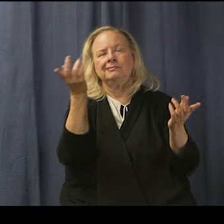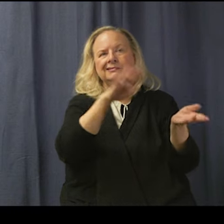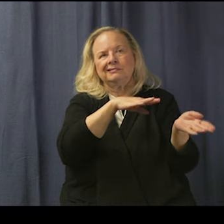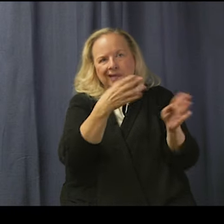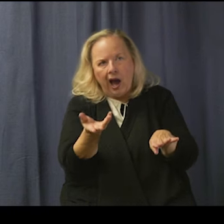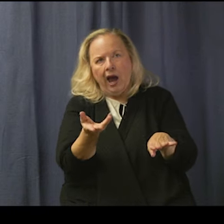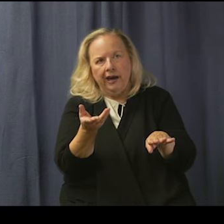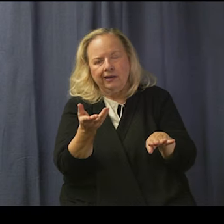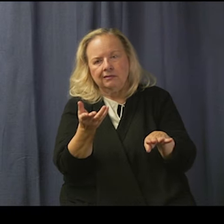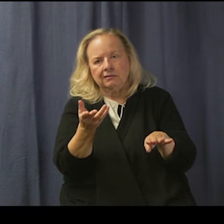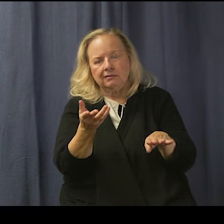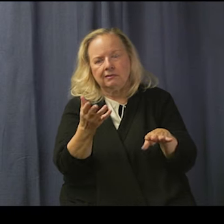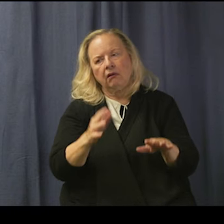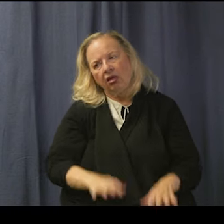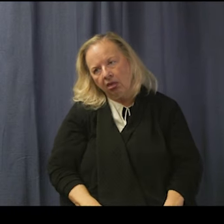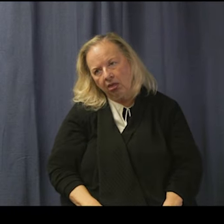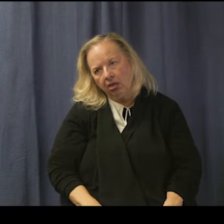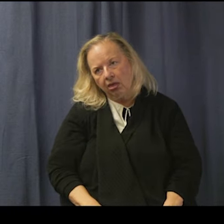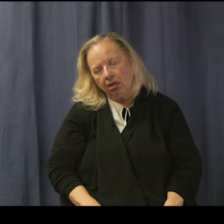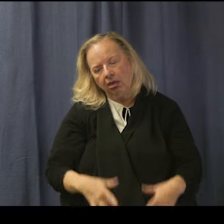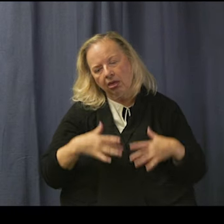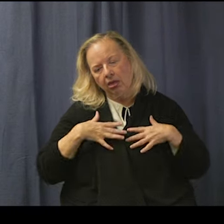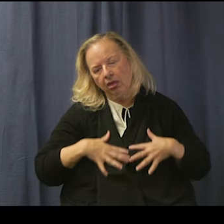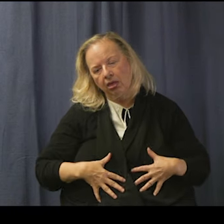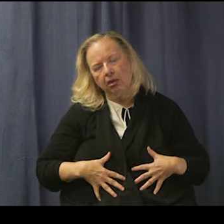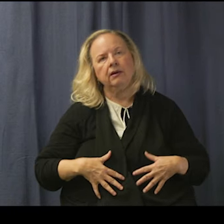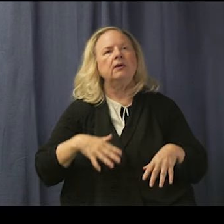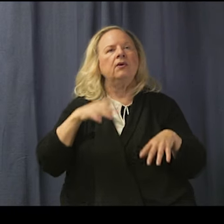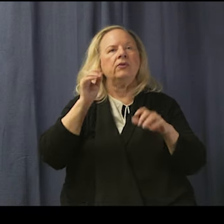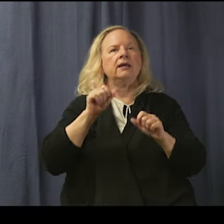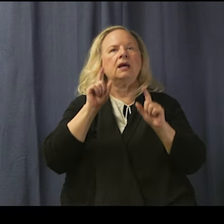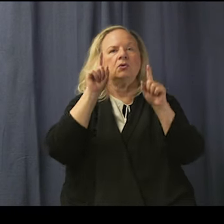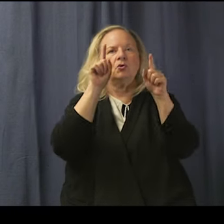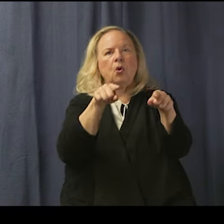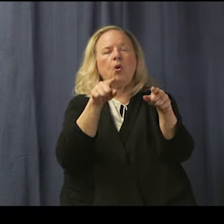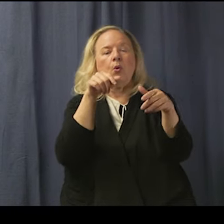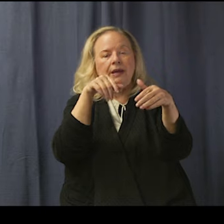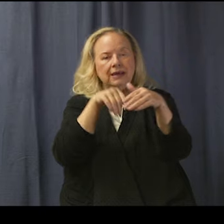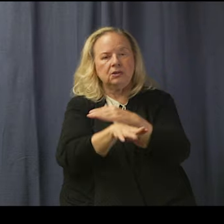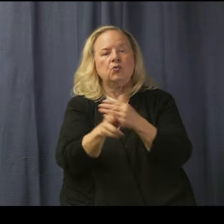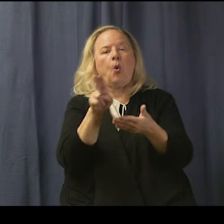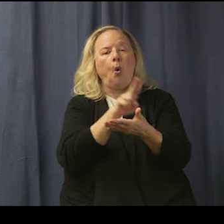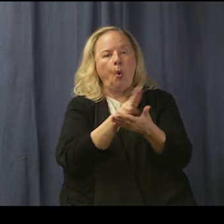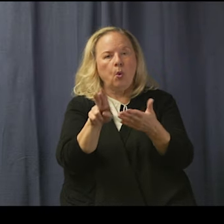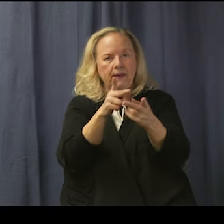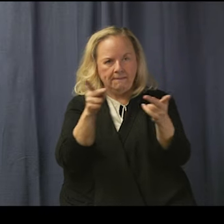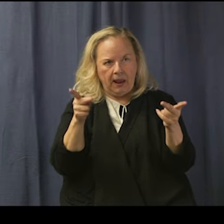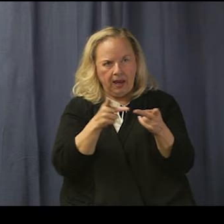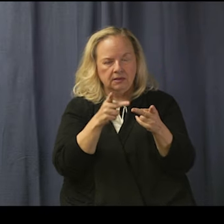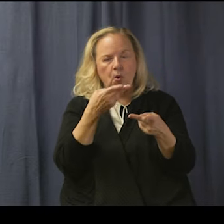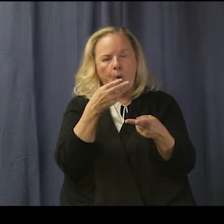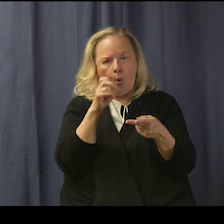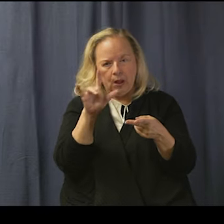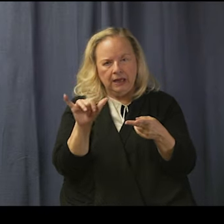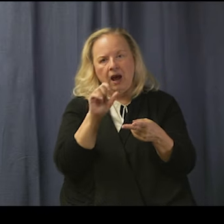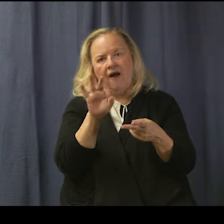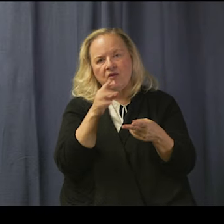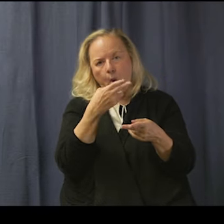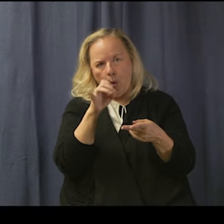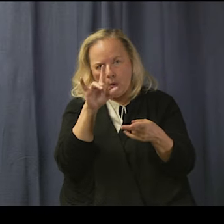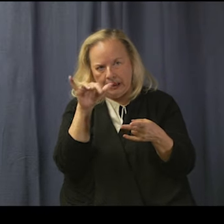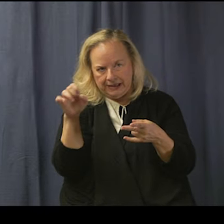Why? What do we see from here? We see they can only go into the Holy of Holies, where the ark was, how many